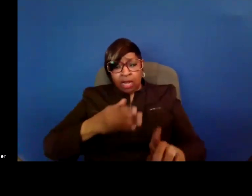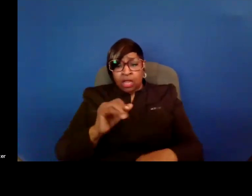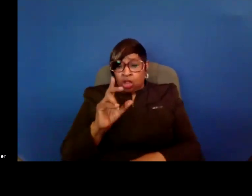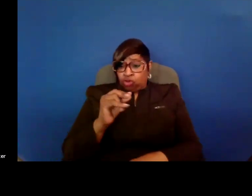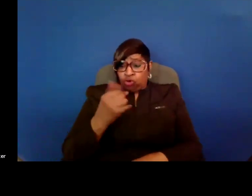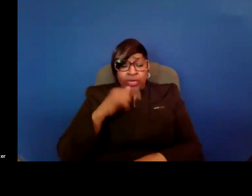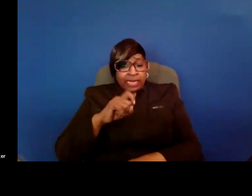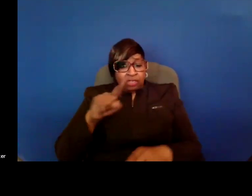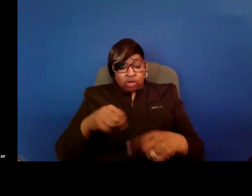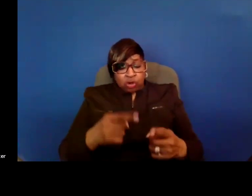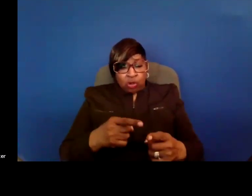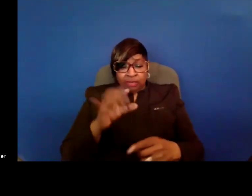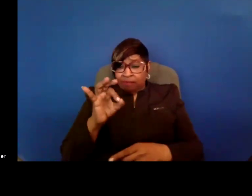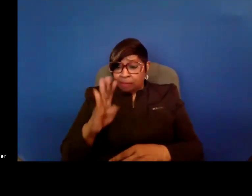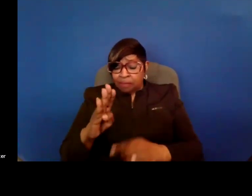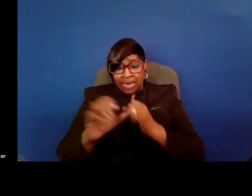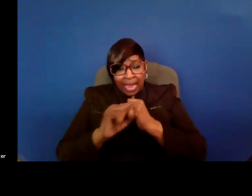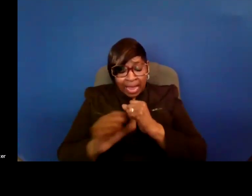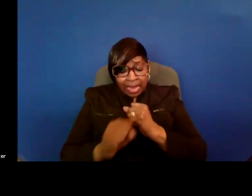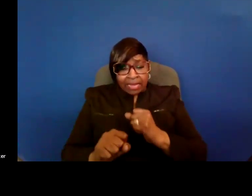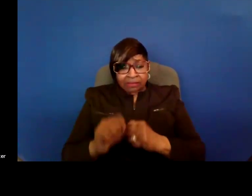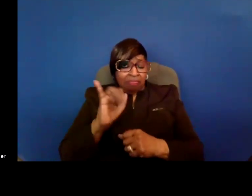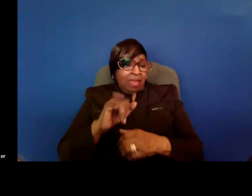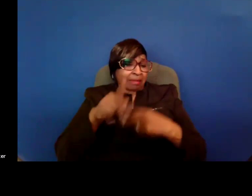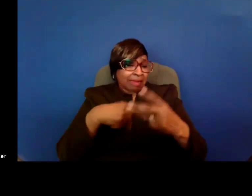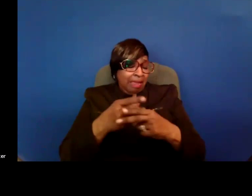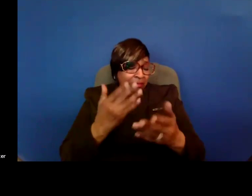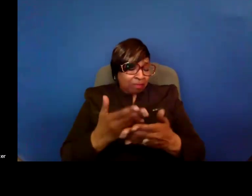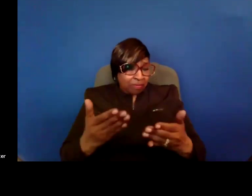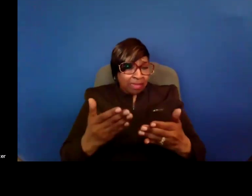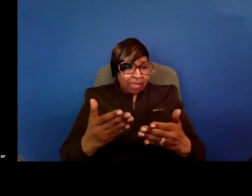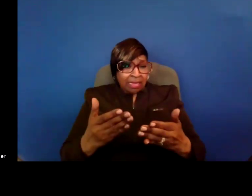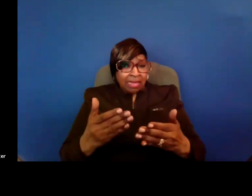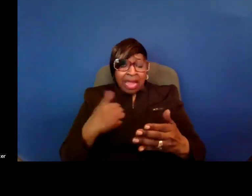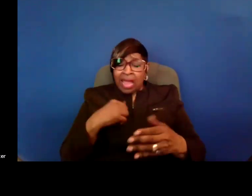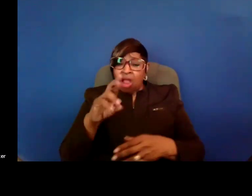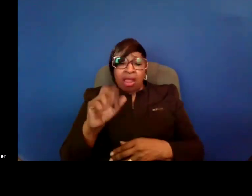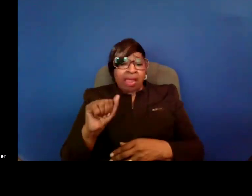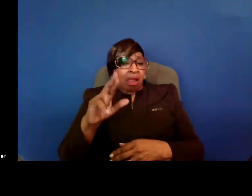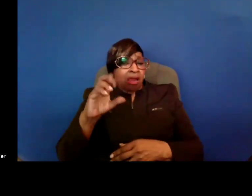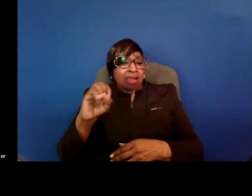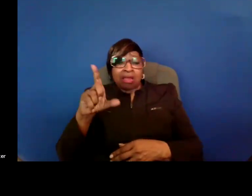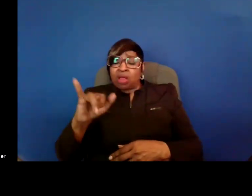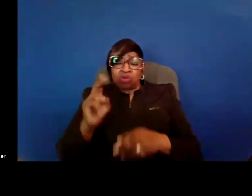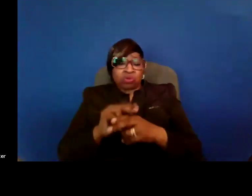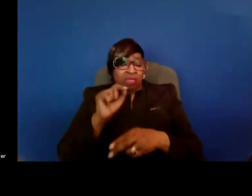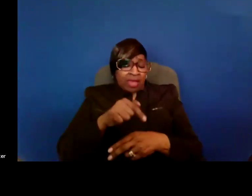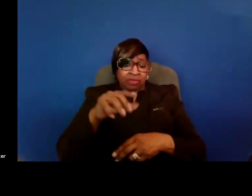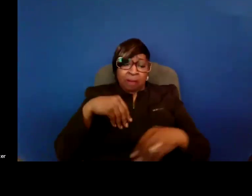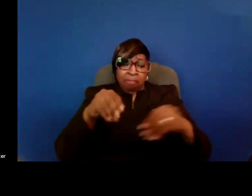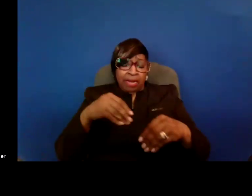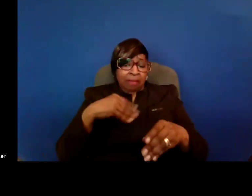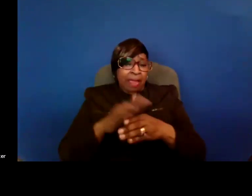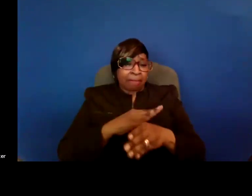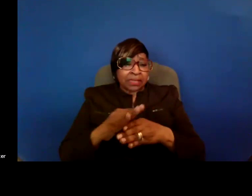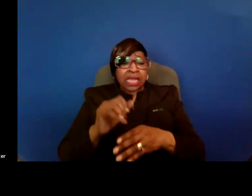go into Facebook ads and that sort of thing? No, I very rarely am using that to market my business. It doesn't mean that